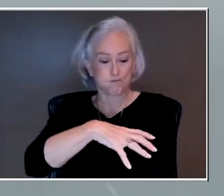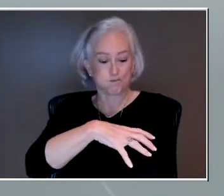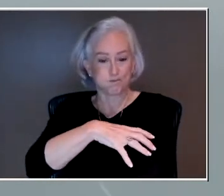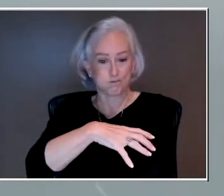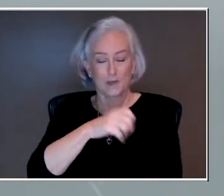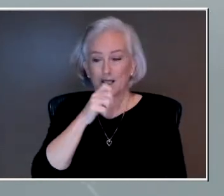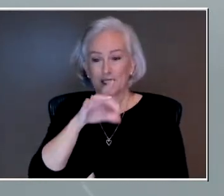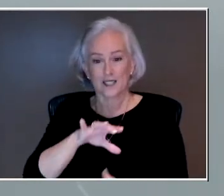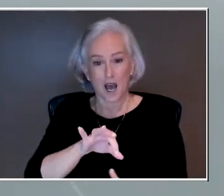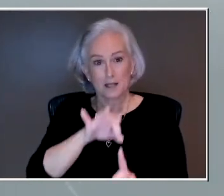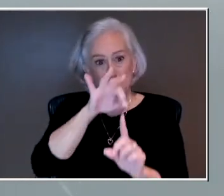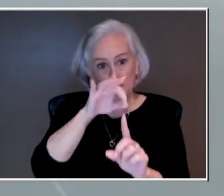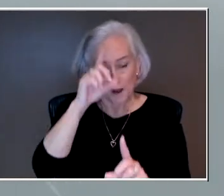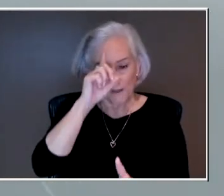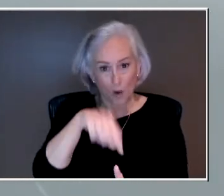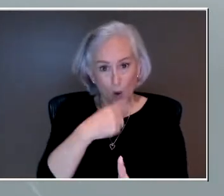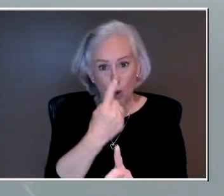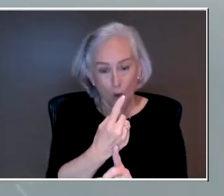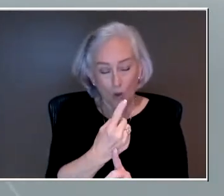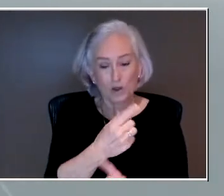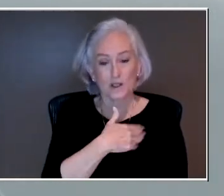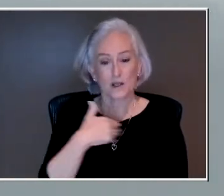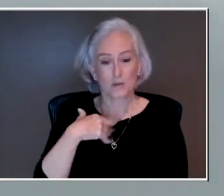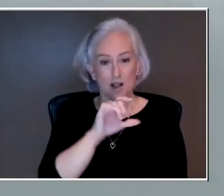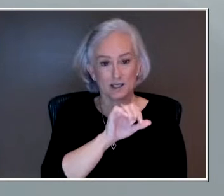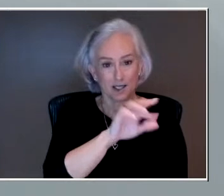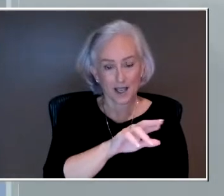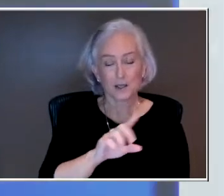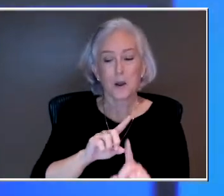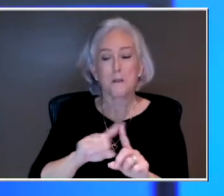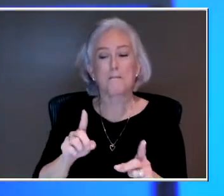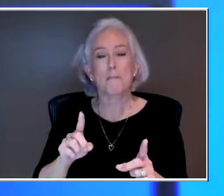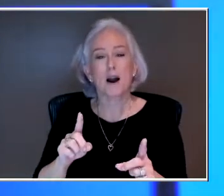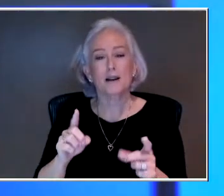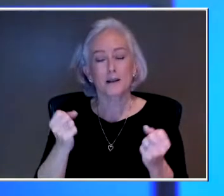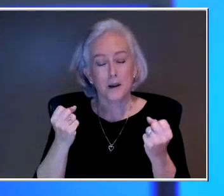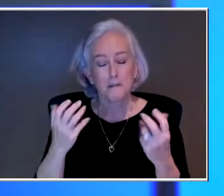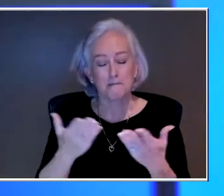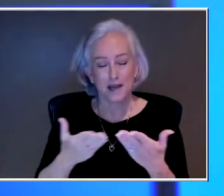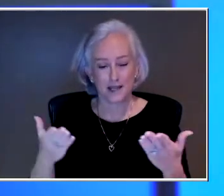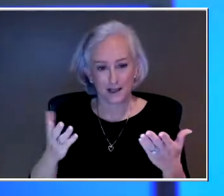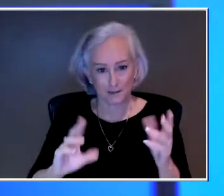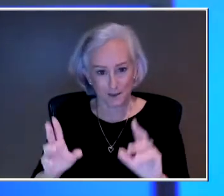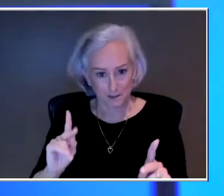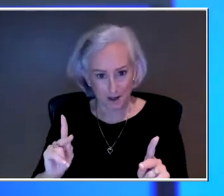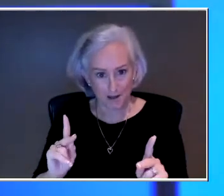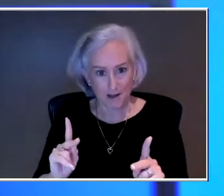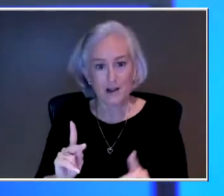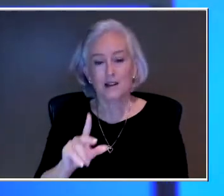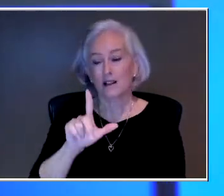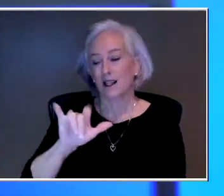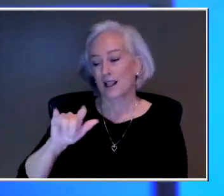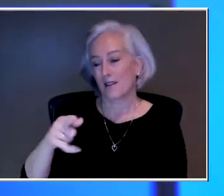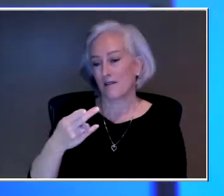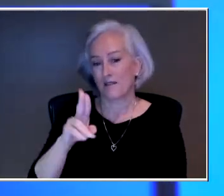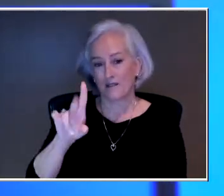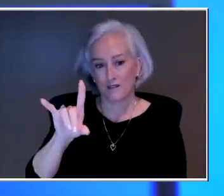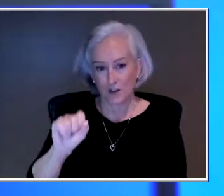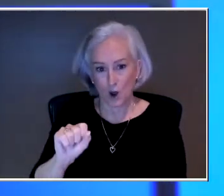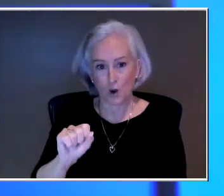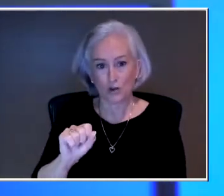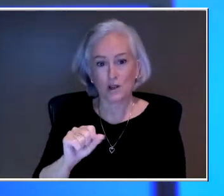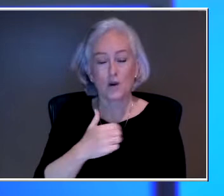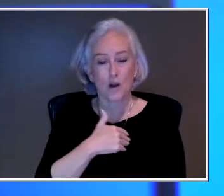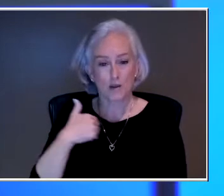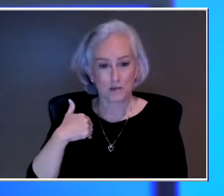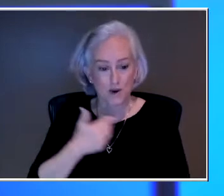hand simply because there are lymph nodes in and around the breast. Today, we're going to learn how lymphedema can impact someone's everyday life. We'll